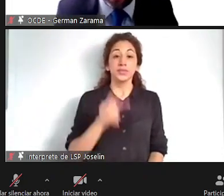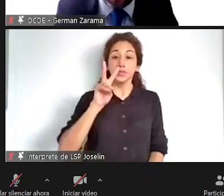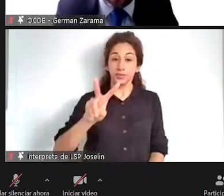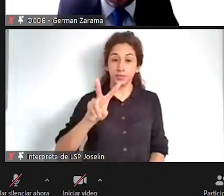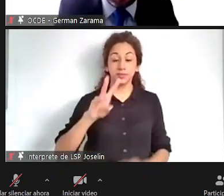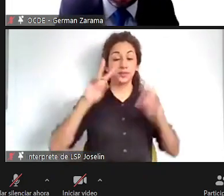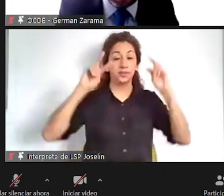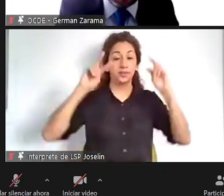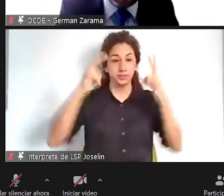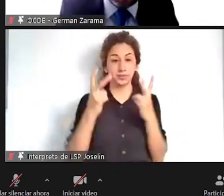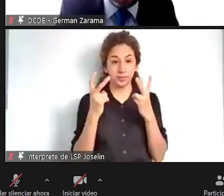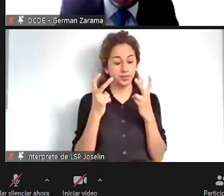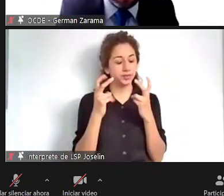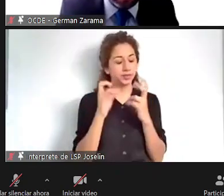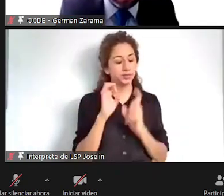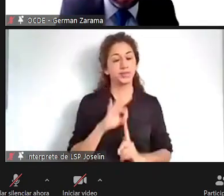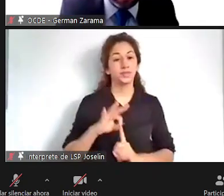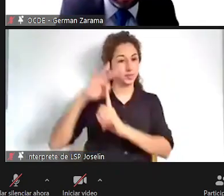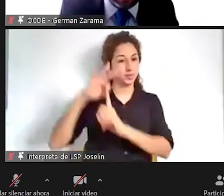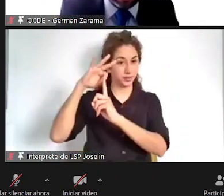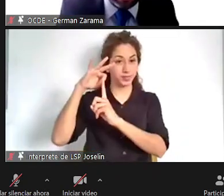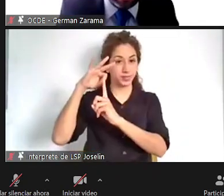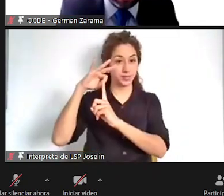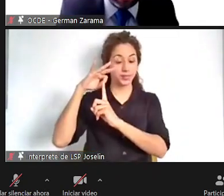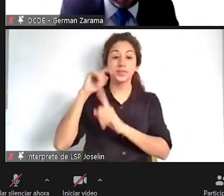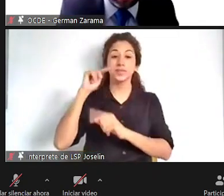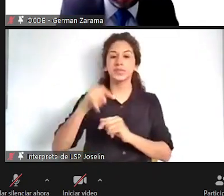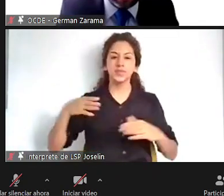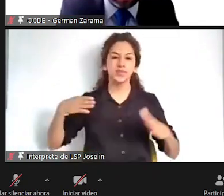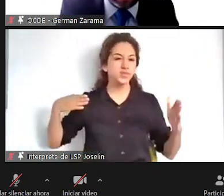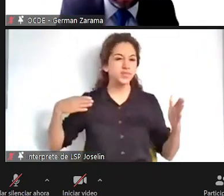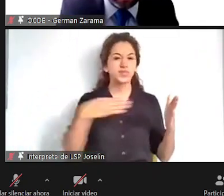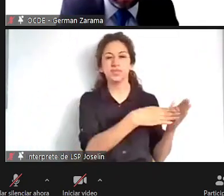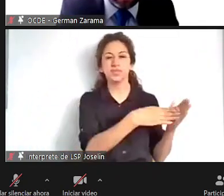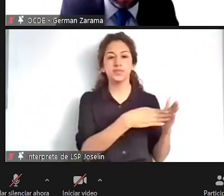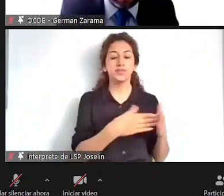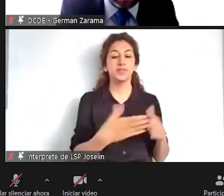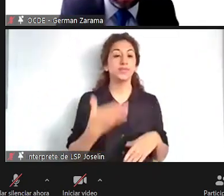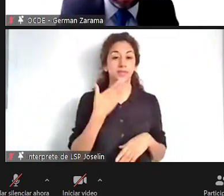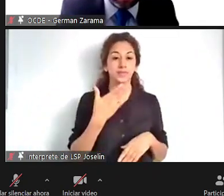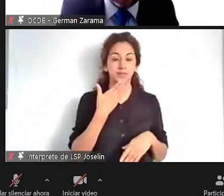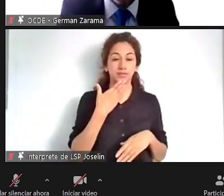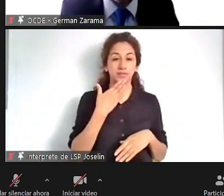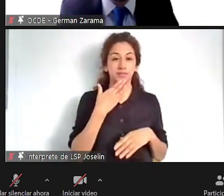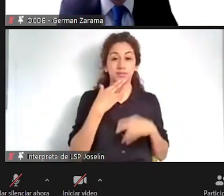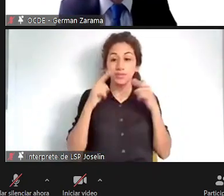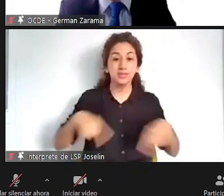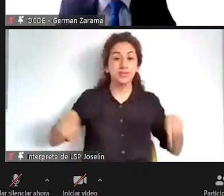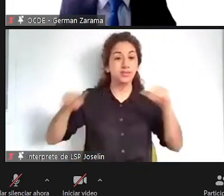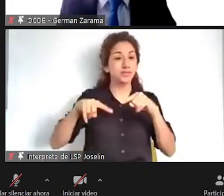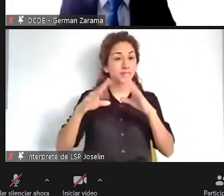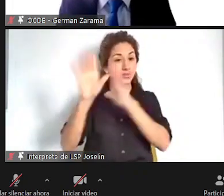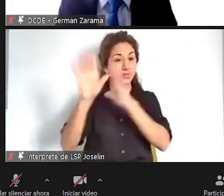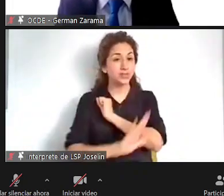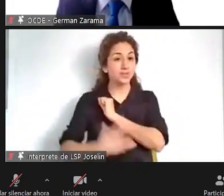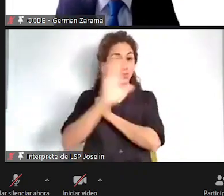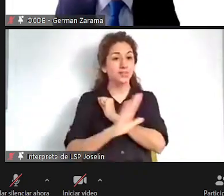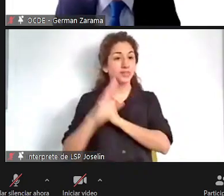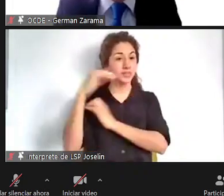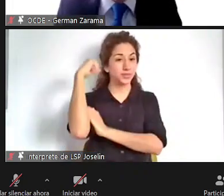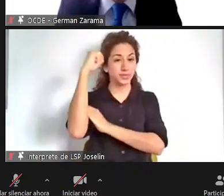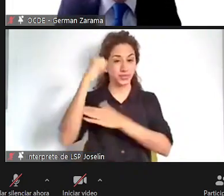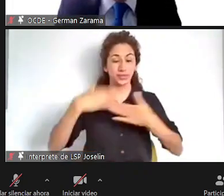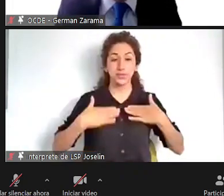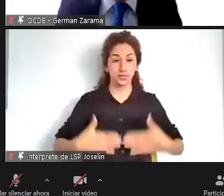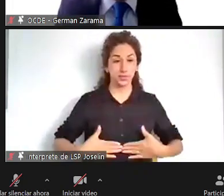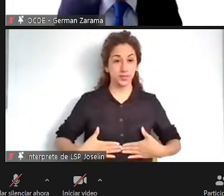these are two fundamental topics that go against everything that we want to protect which are human